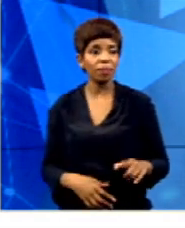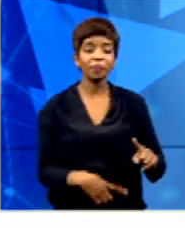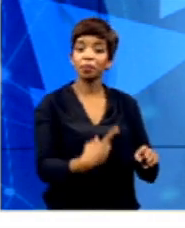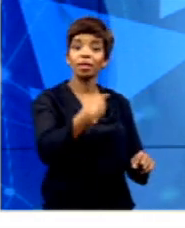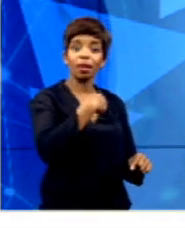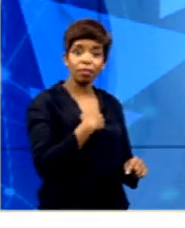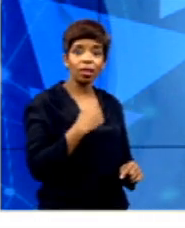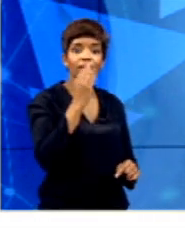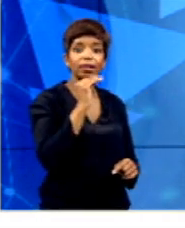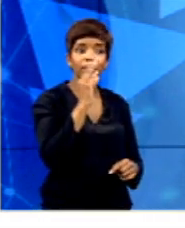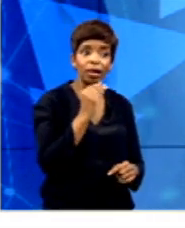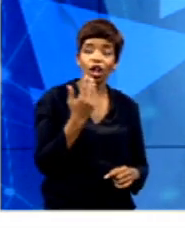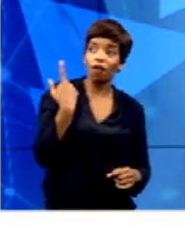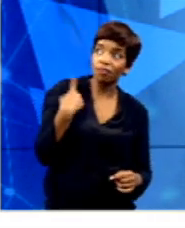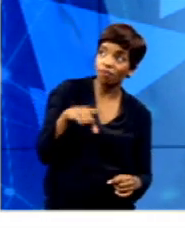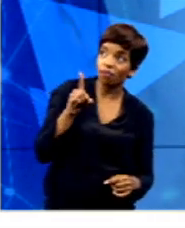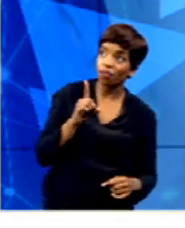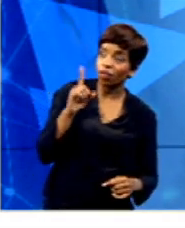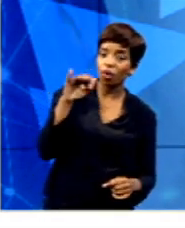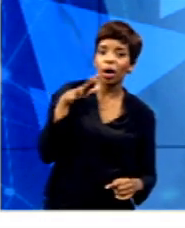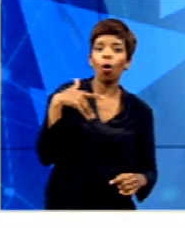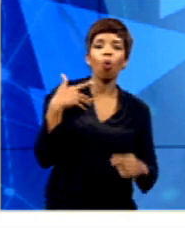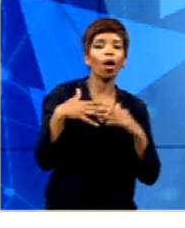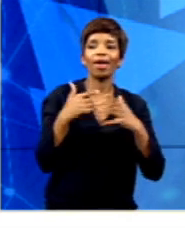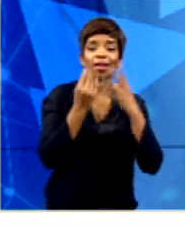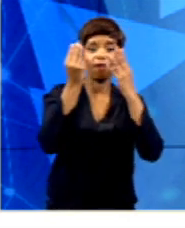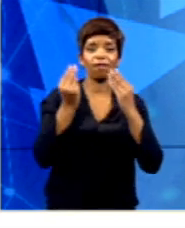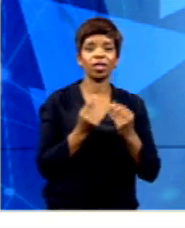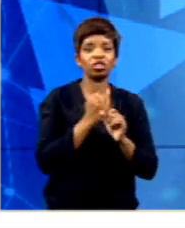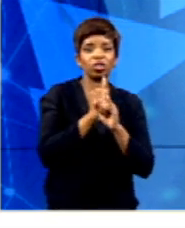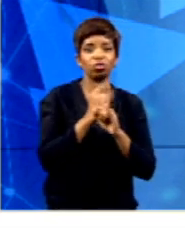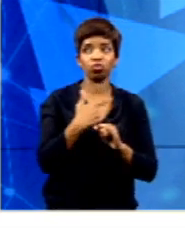any other finance institution. I think in this,